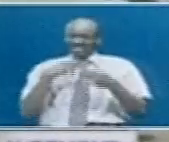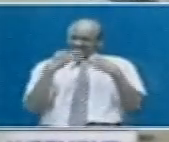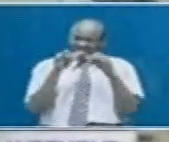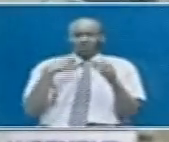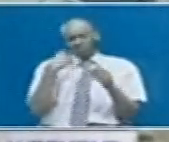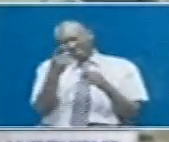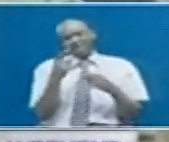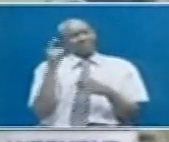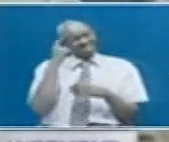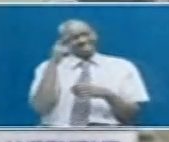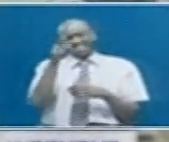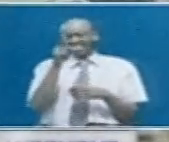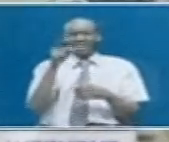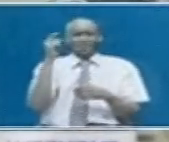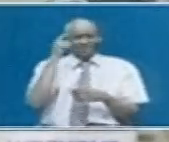move them out from